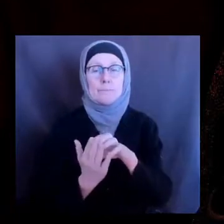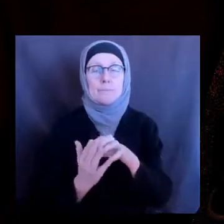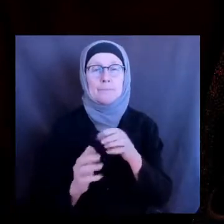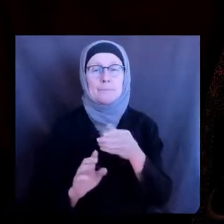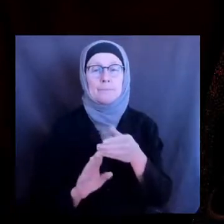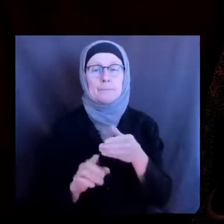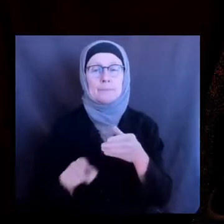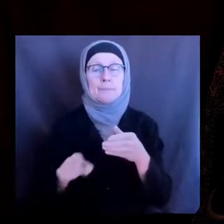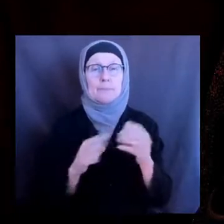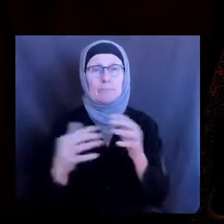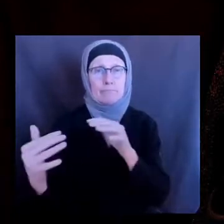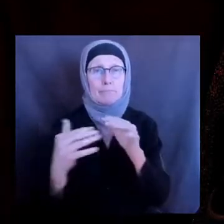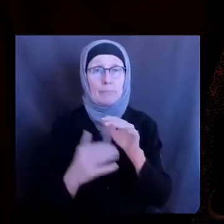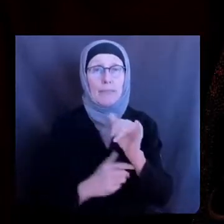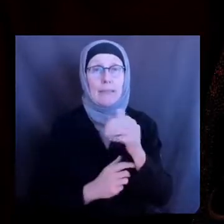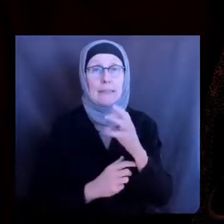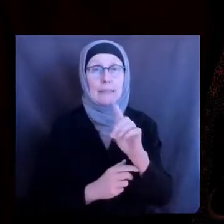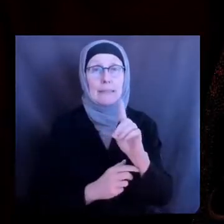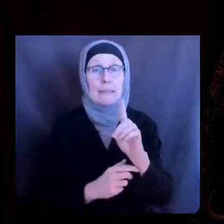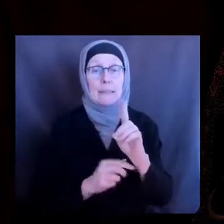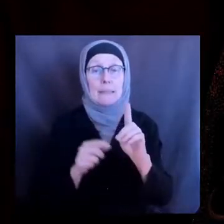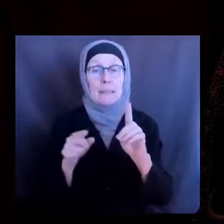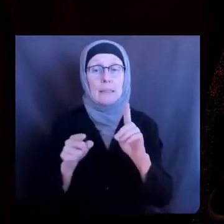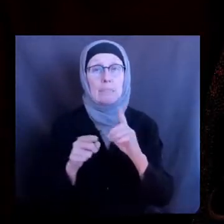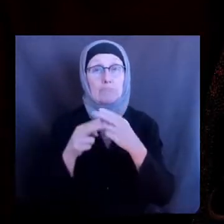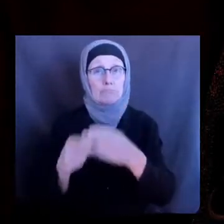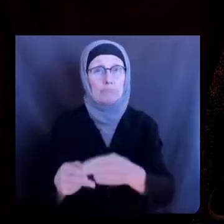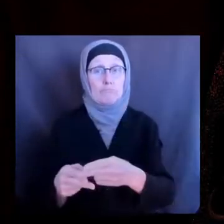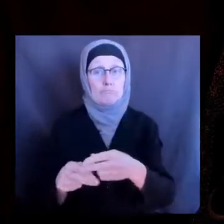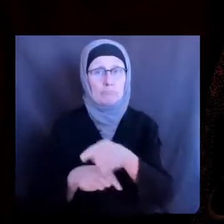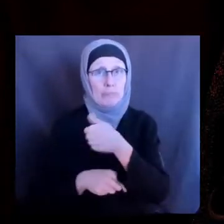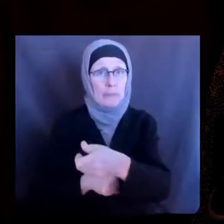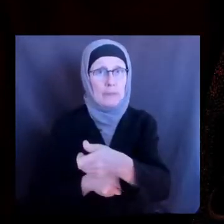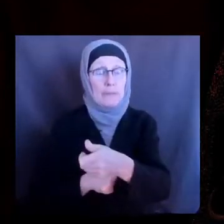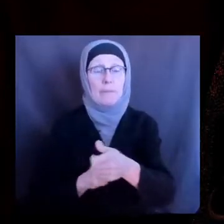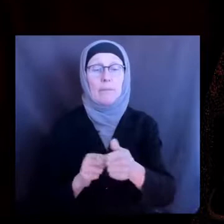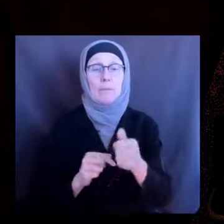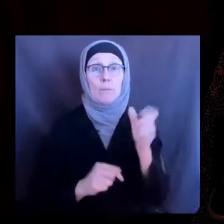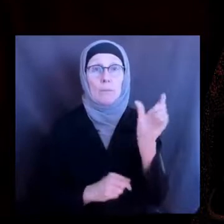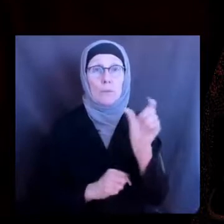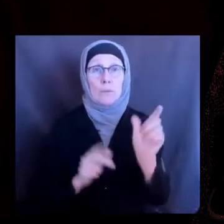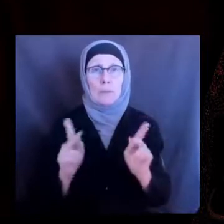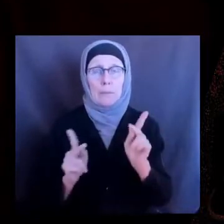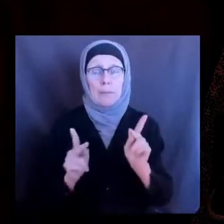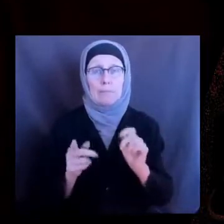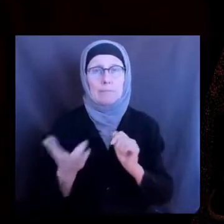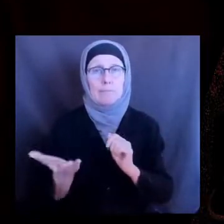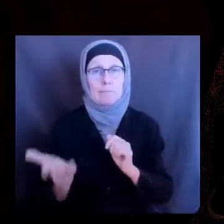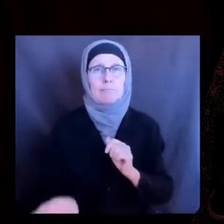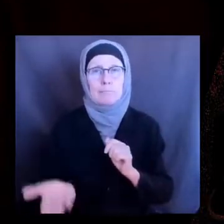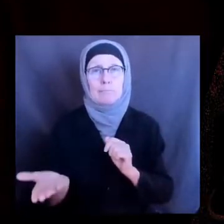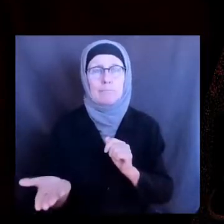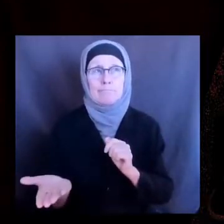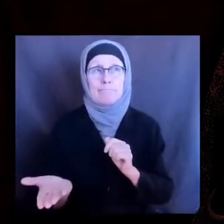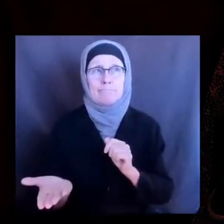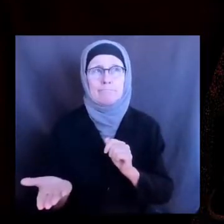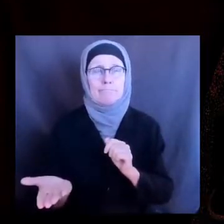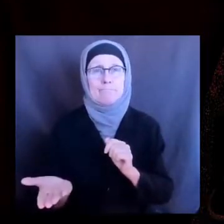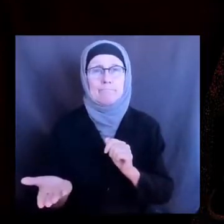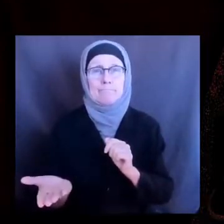Rasulullah sallallahu alayhi wa sallam, who was known as Rahmatun Lil Alameen, he is the Rahmatun Lil